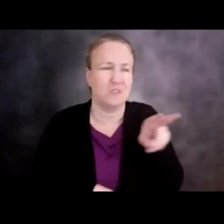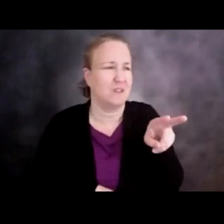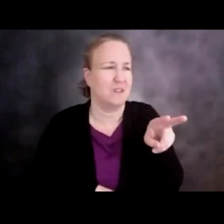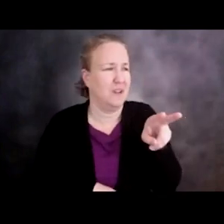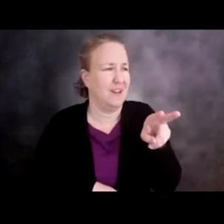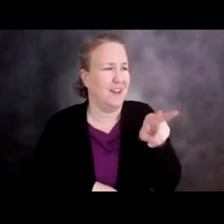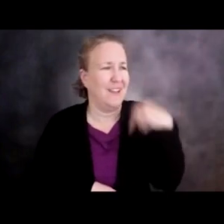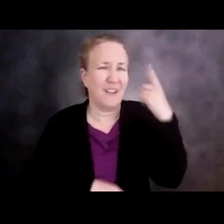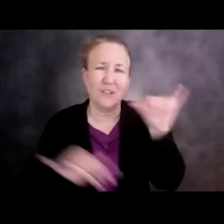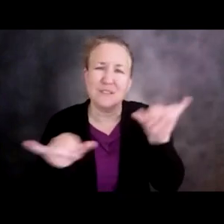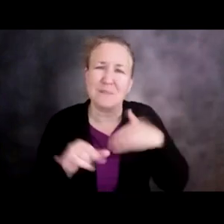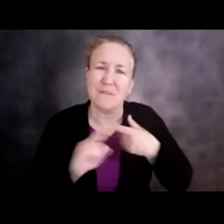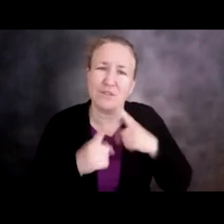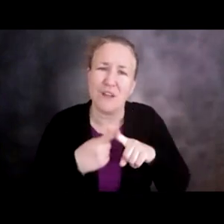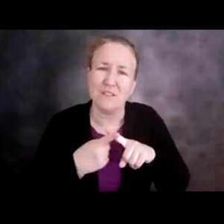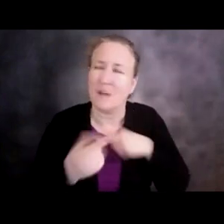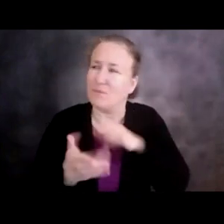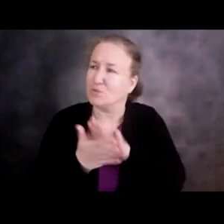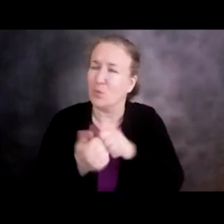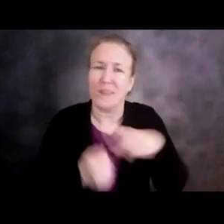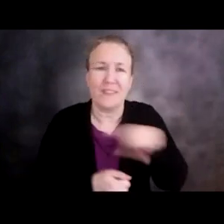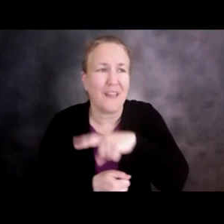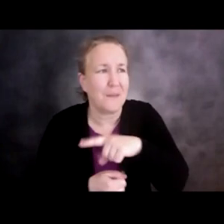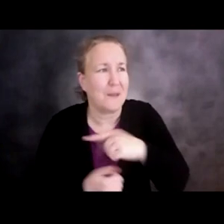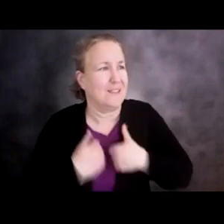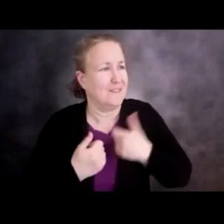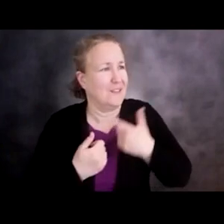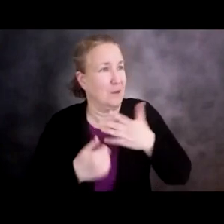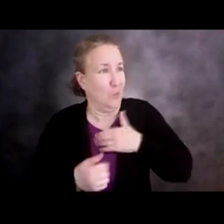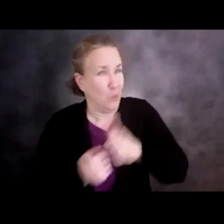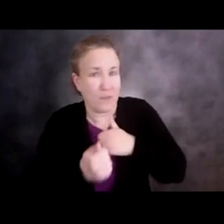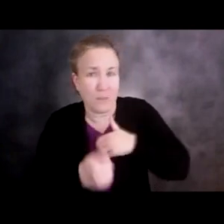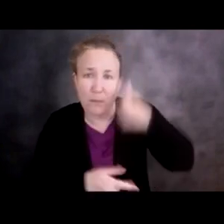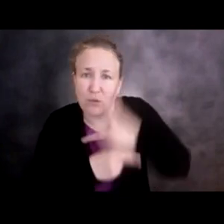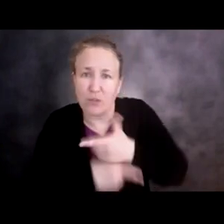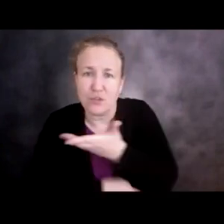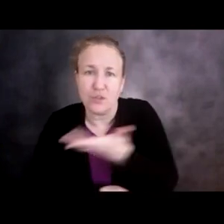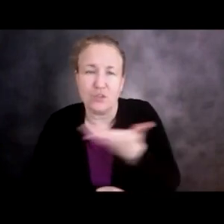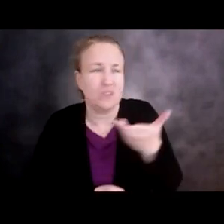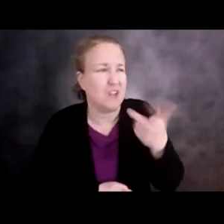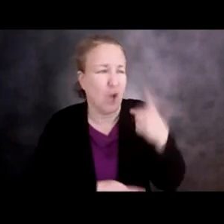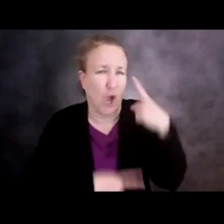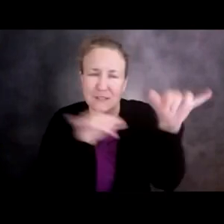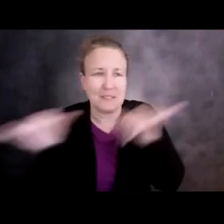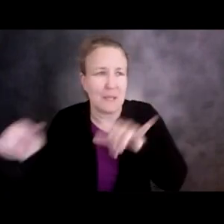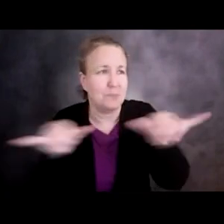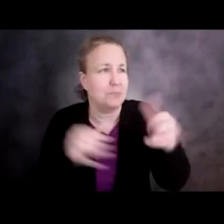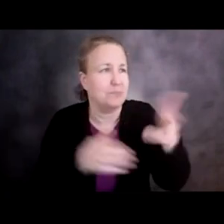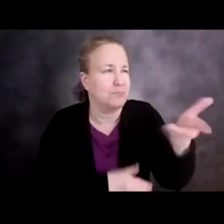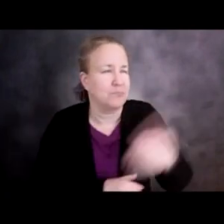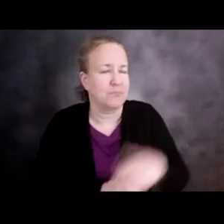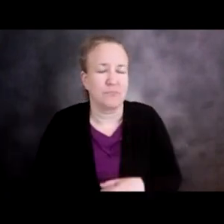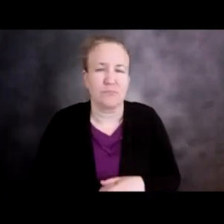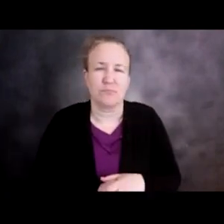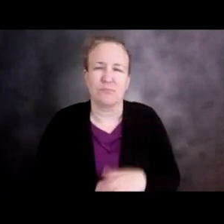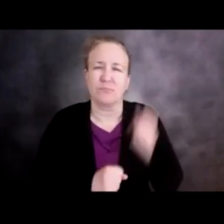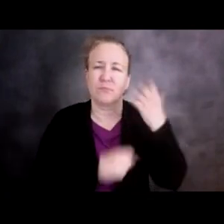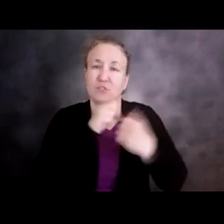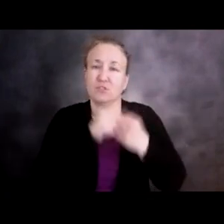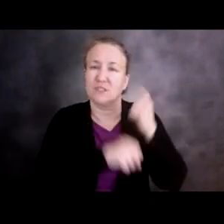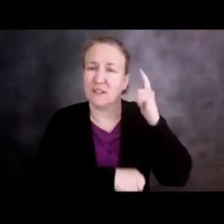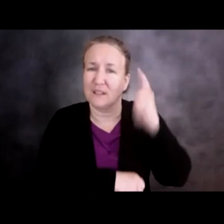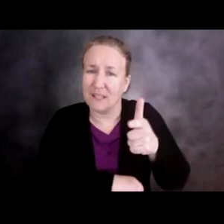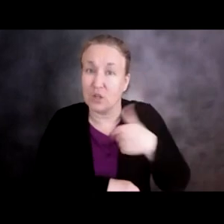my friends that I go to school with, that I live with, my brother. So I knew then, years later,